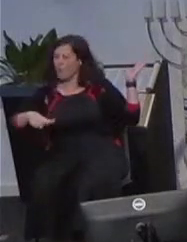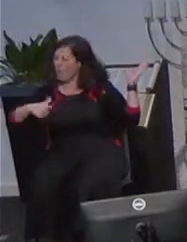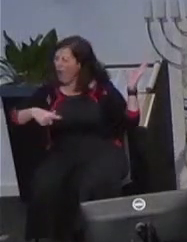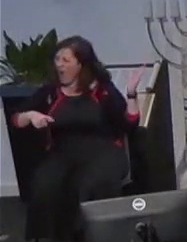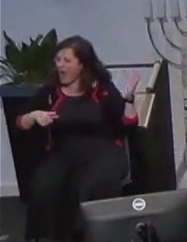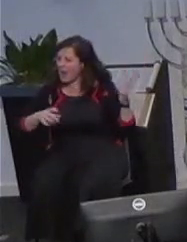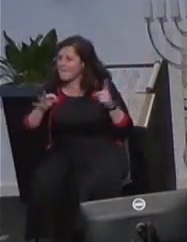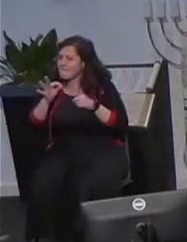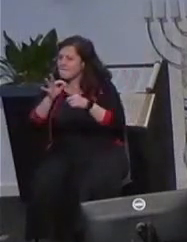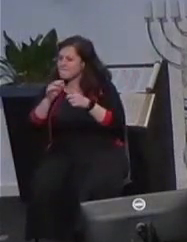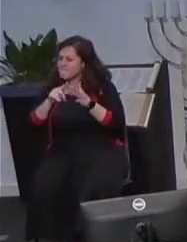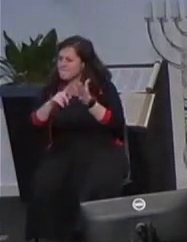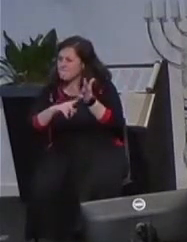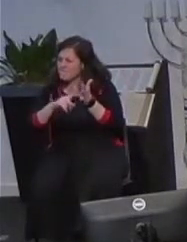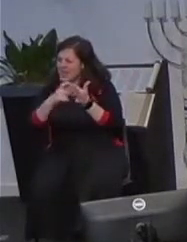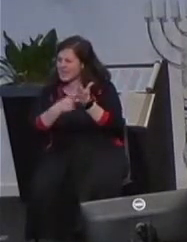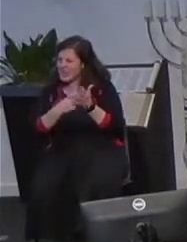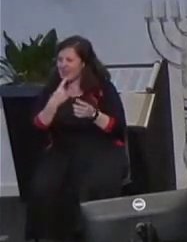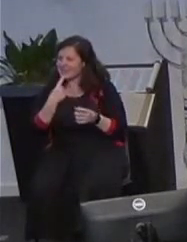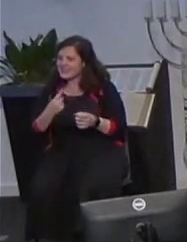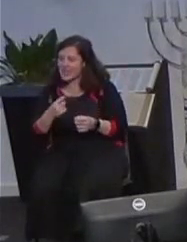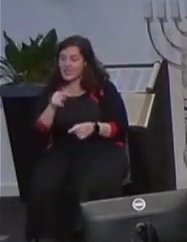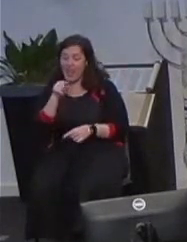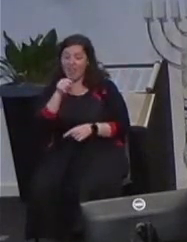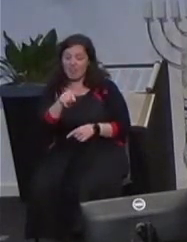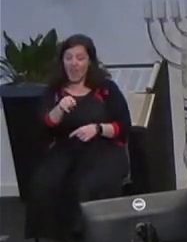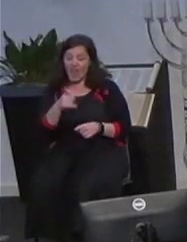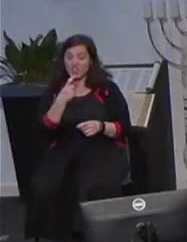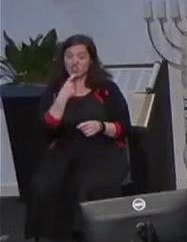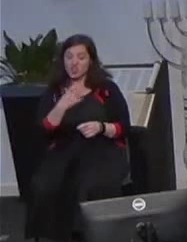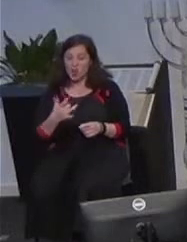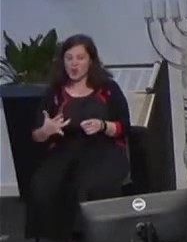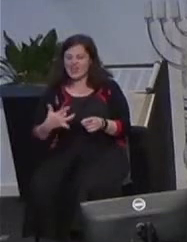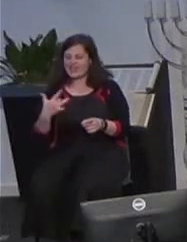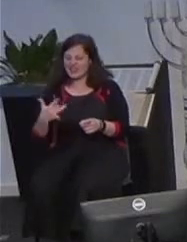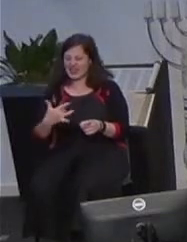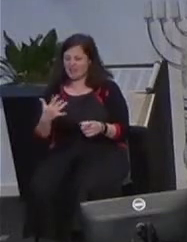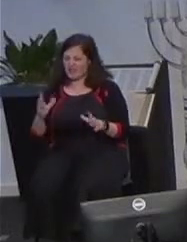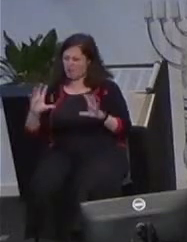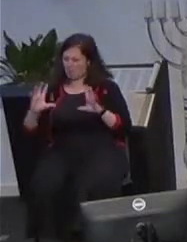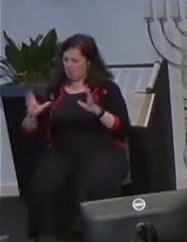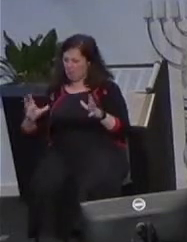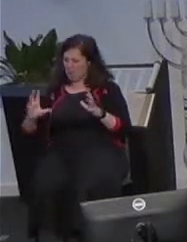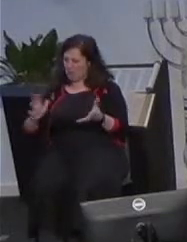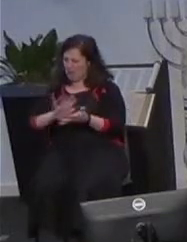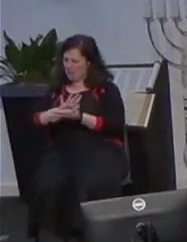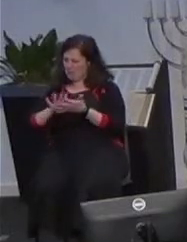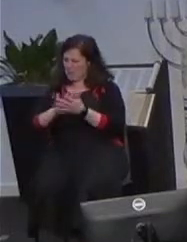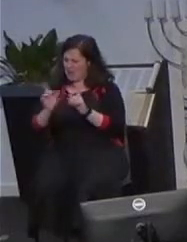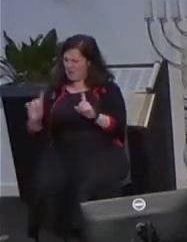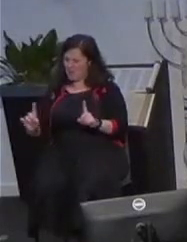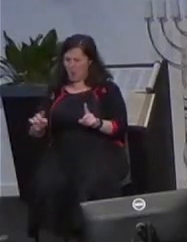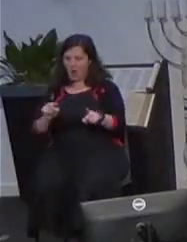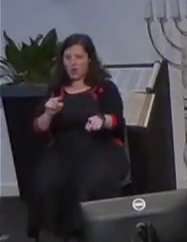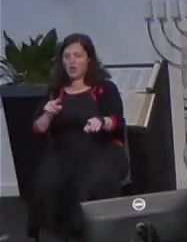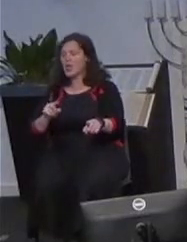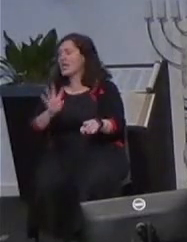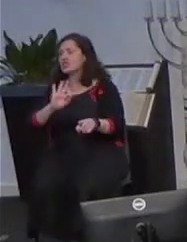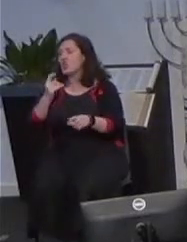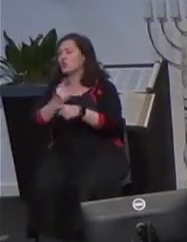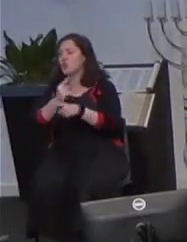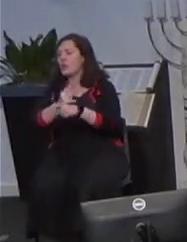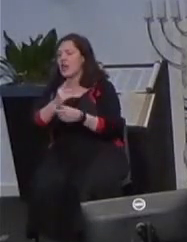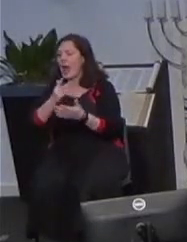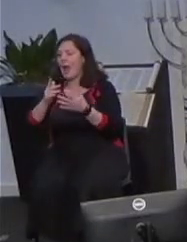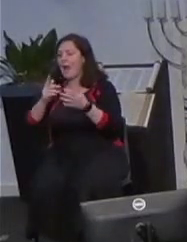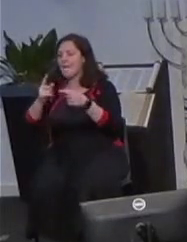that means that Peter is not really talking about a physical building here so much as a spiritual one. In fact,